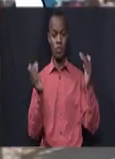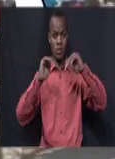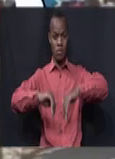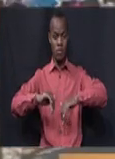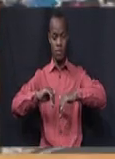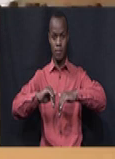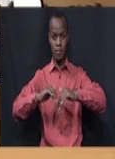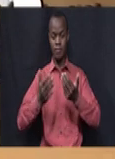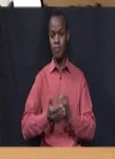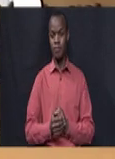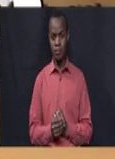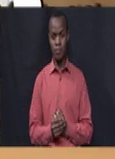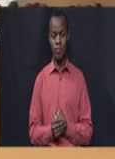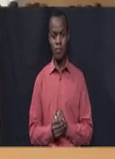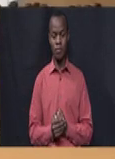is the